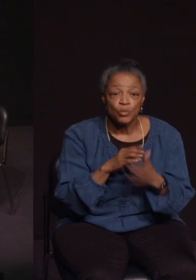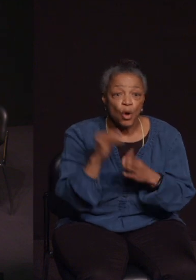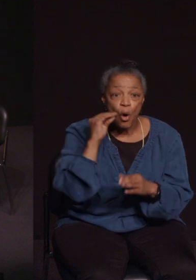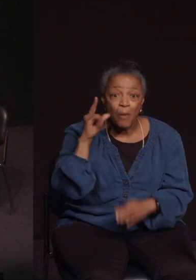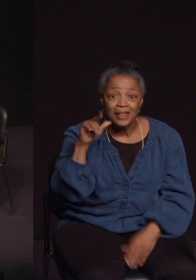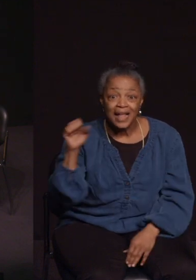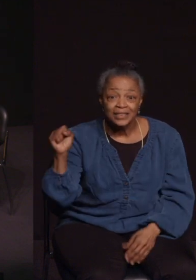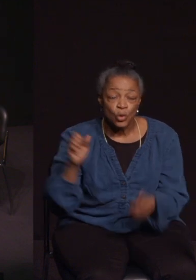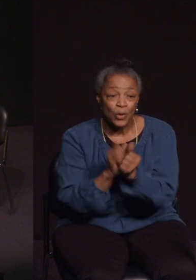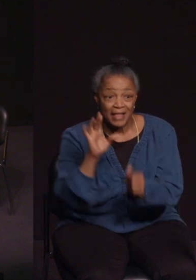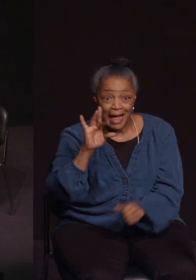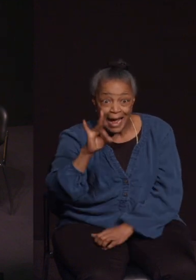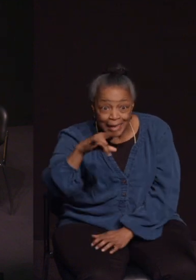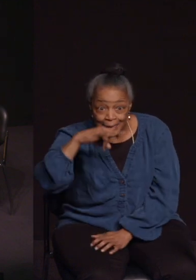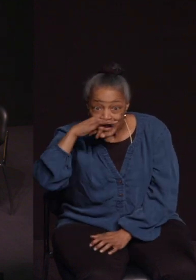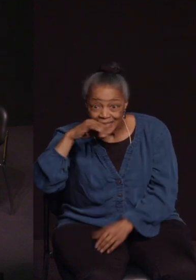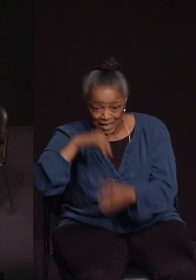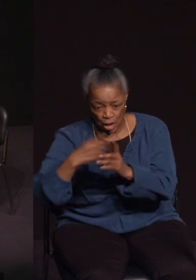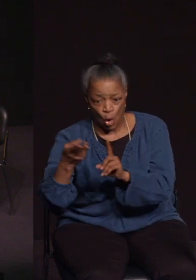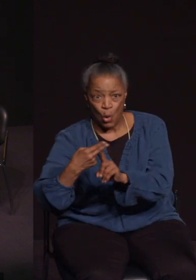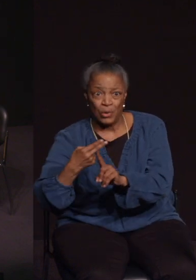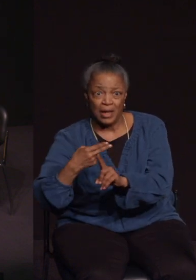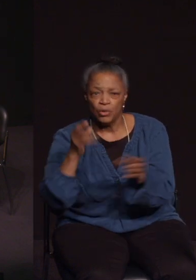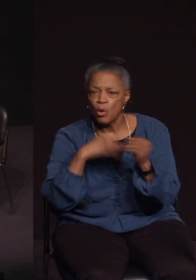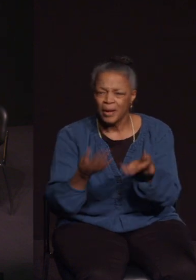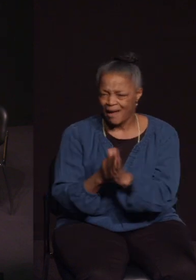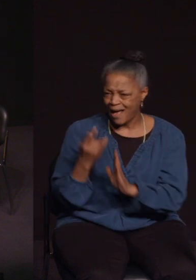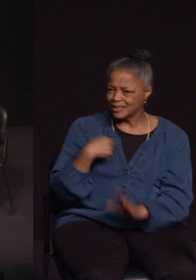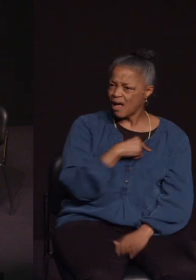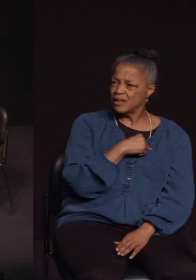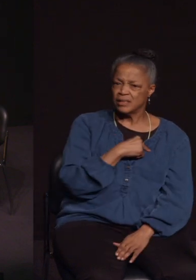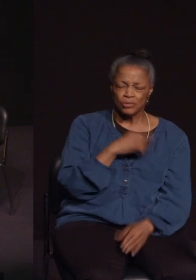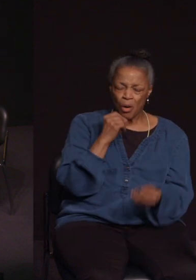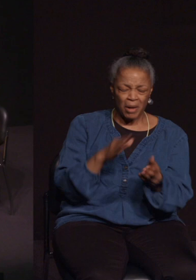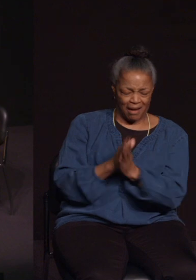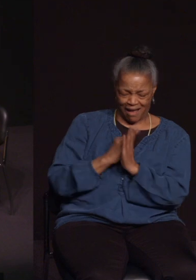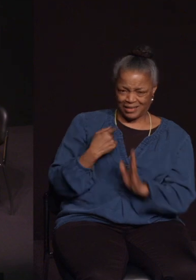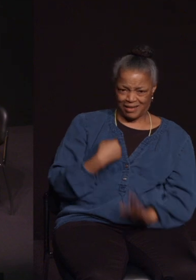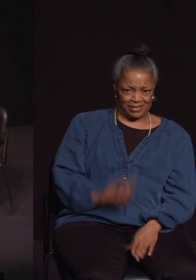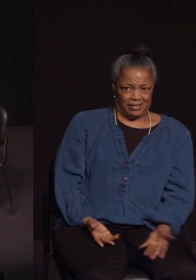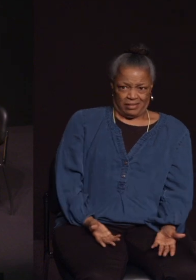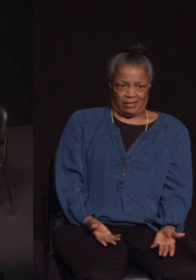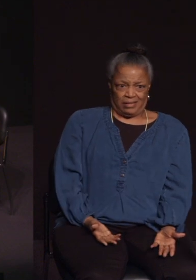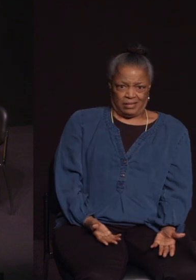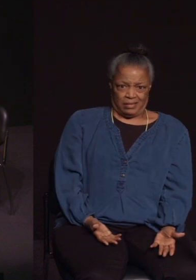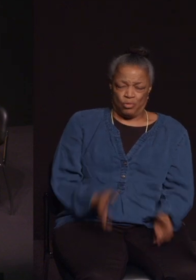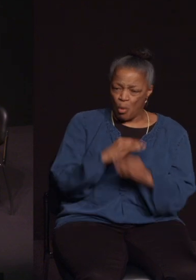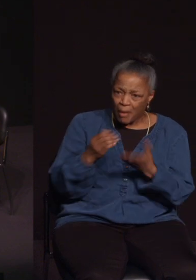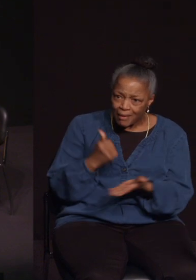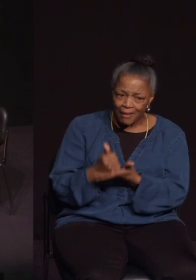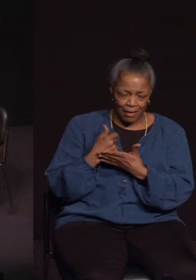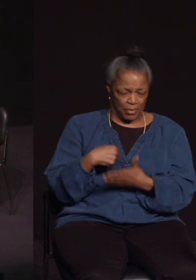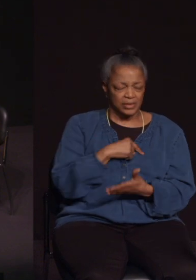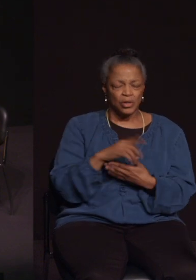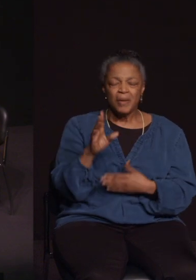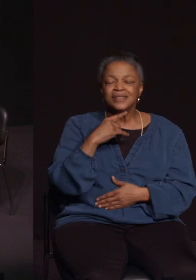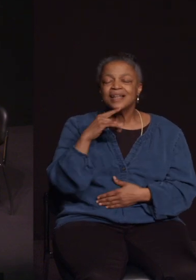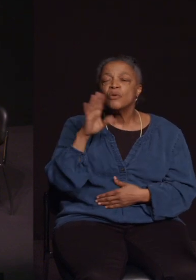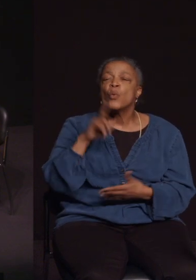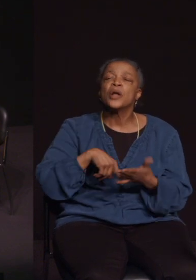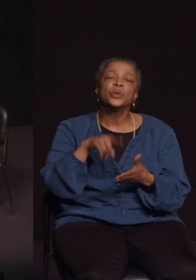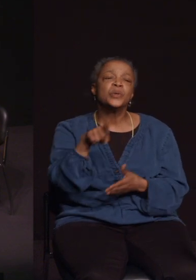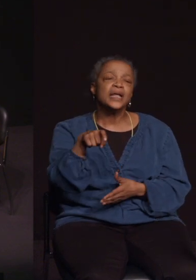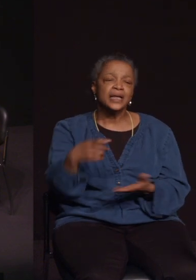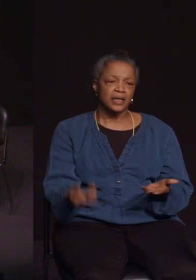kids in a hotel. And where did y'all visit us at? In a hotel. And nobody said, what do y'all